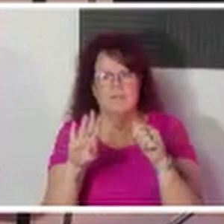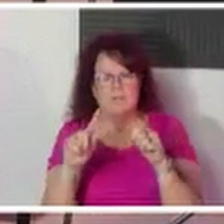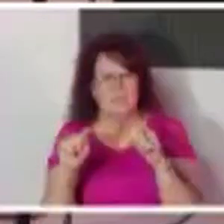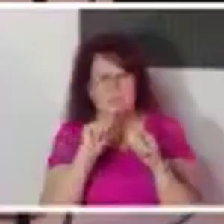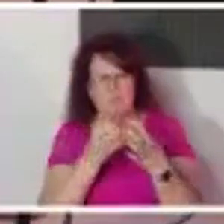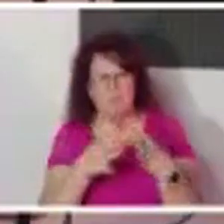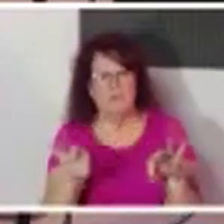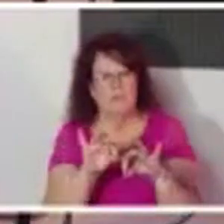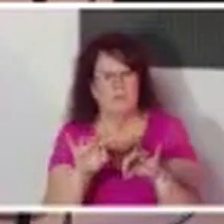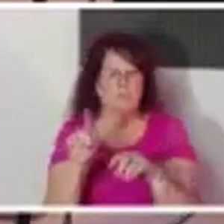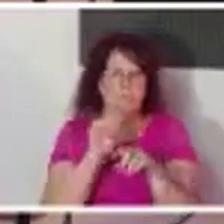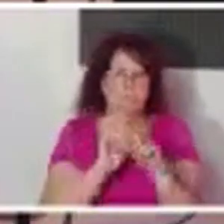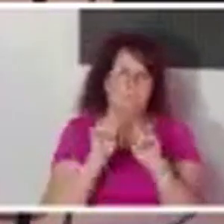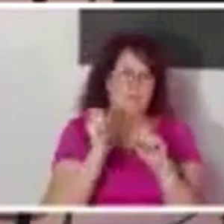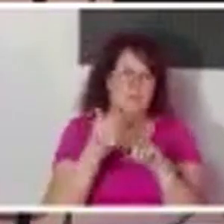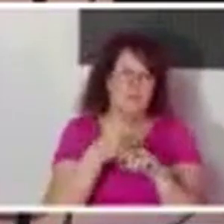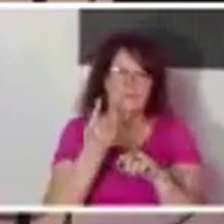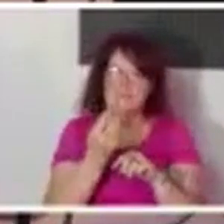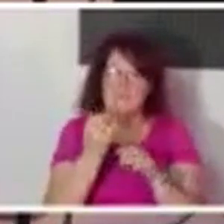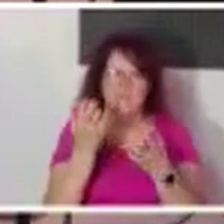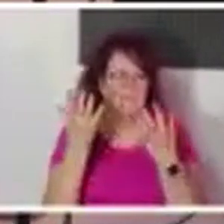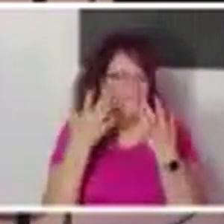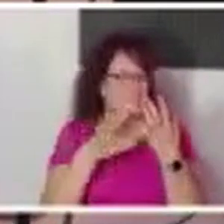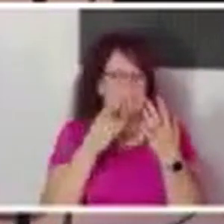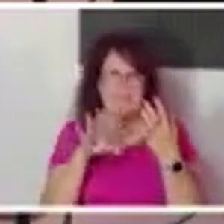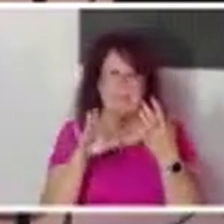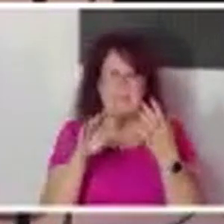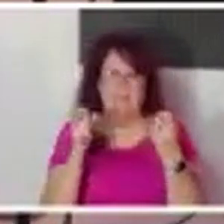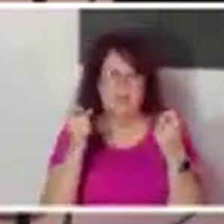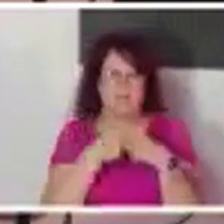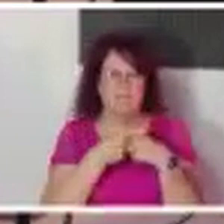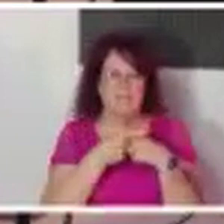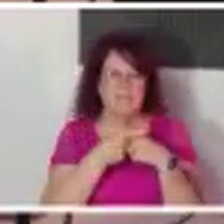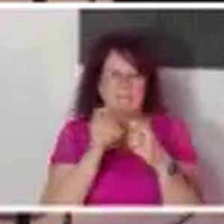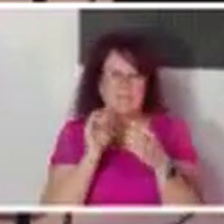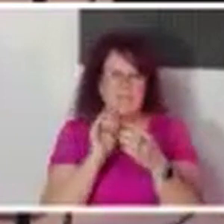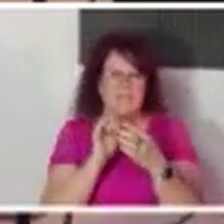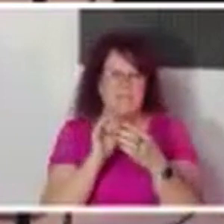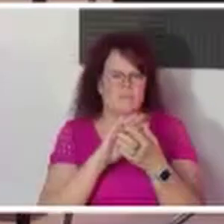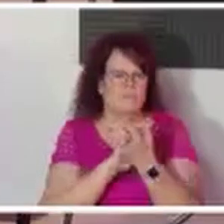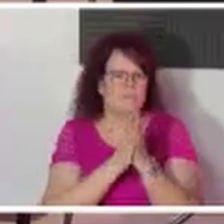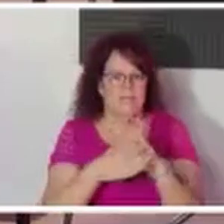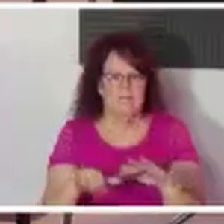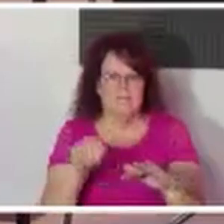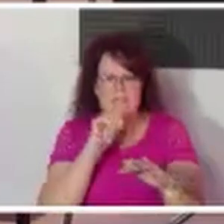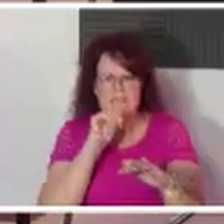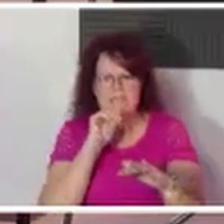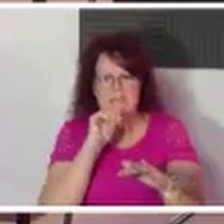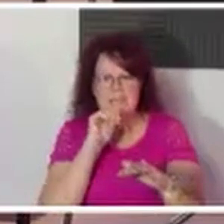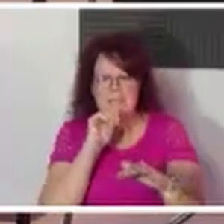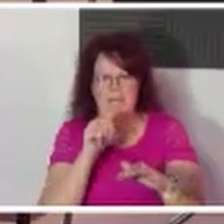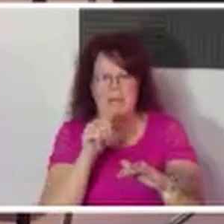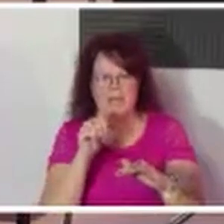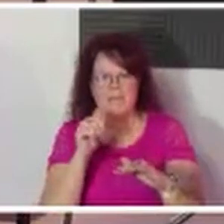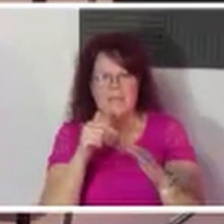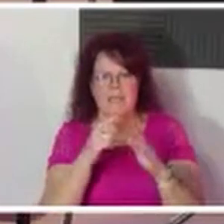quote I come back to all the time as someone that does not like conflict, which is that peace is not the absence of tension, but it's the presence of justice.